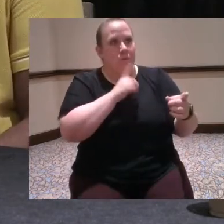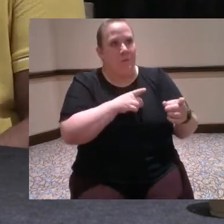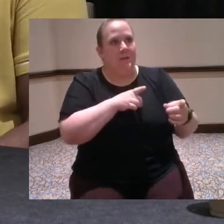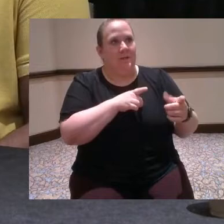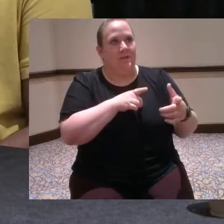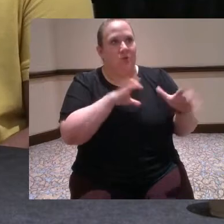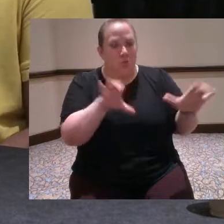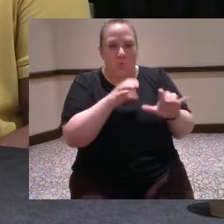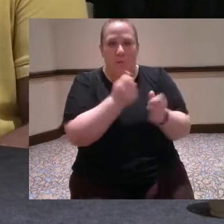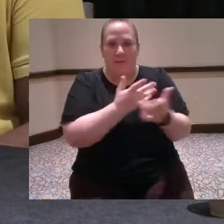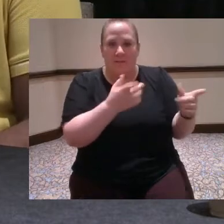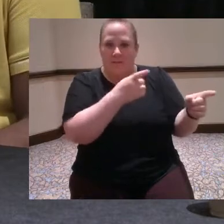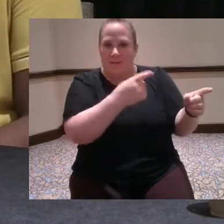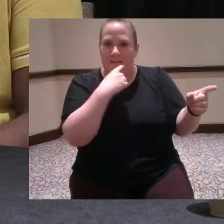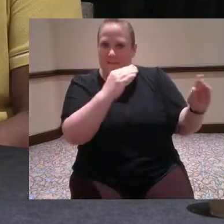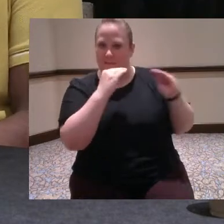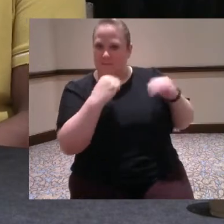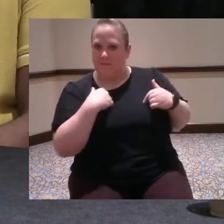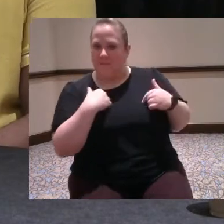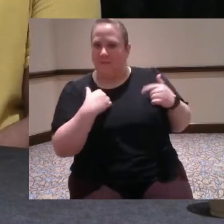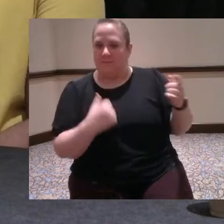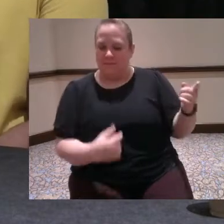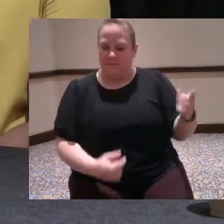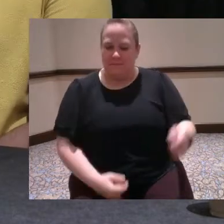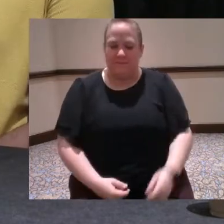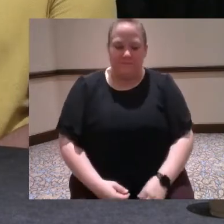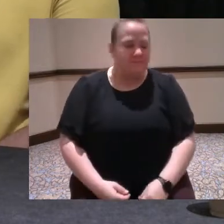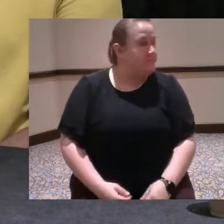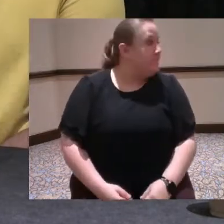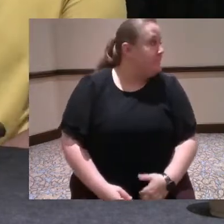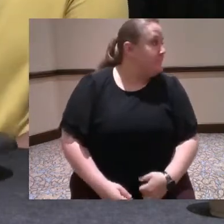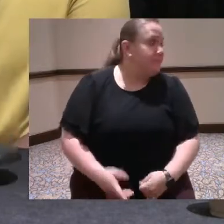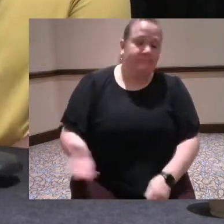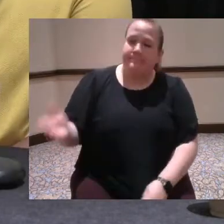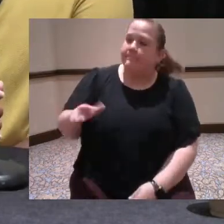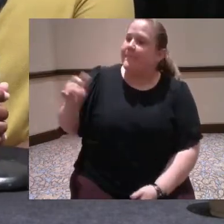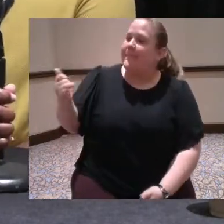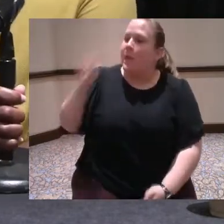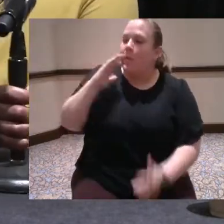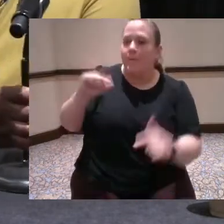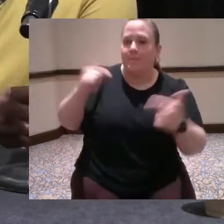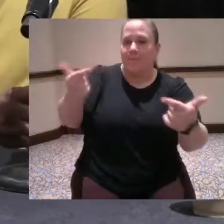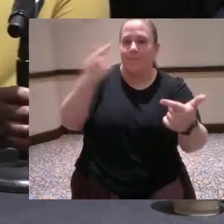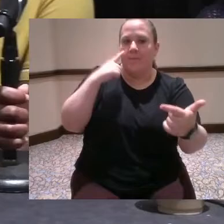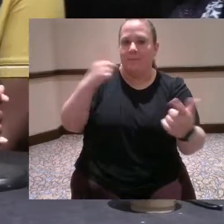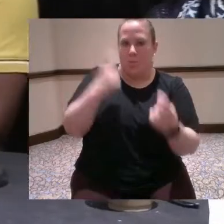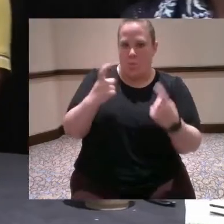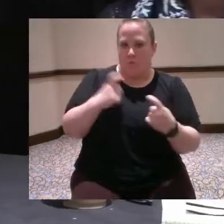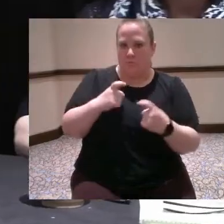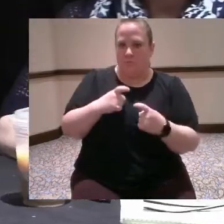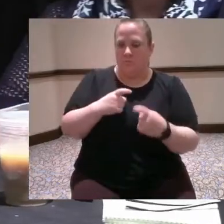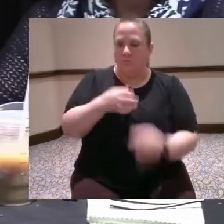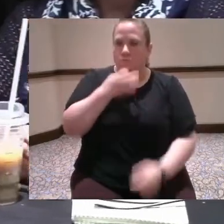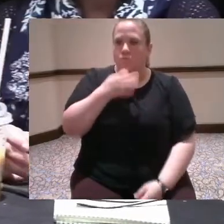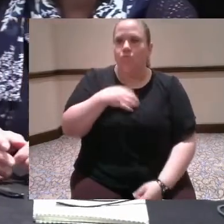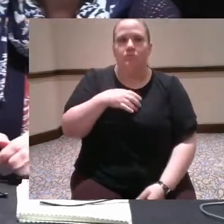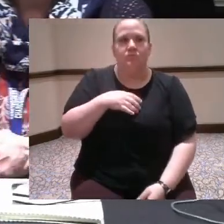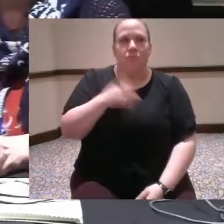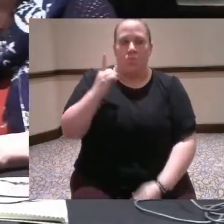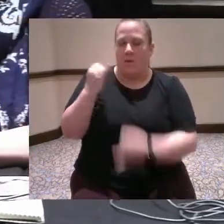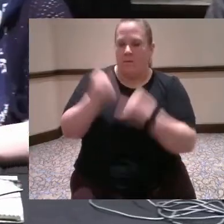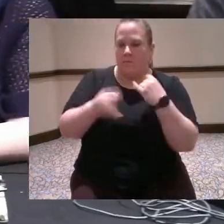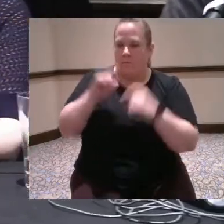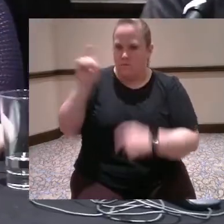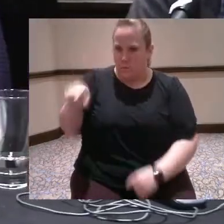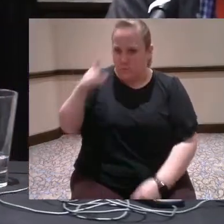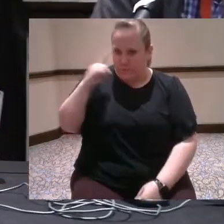walk and not just talking the talk. That's great. I'm going to open it for questions in a second if you want to think of one. I have one last question for you